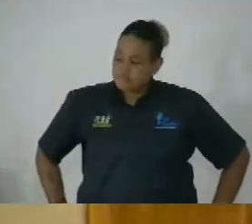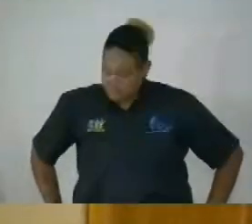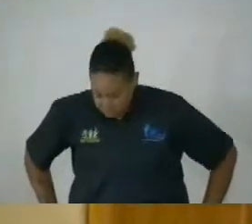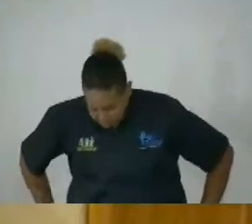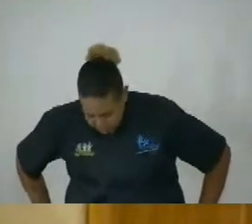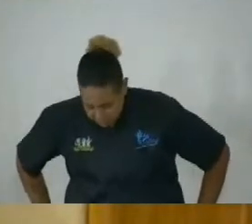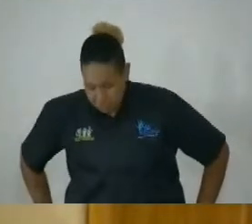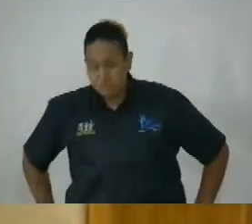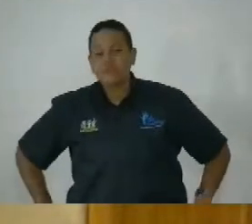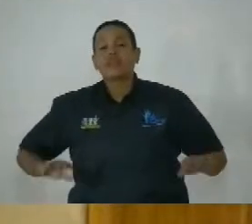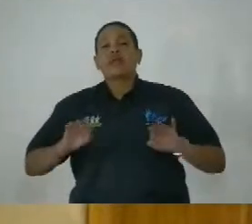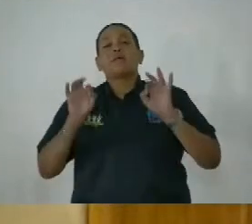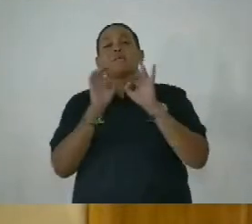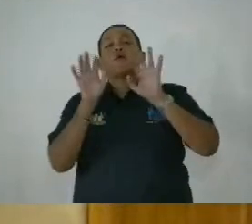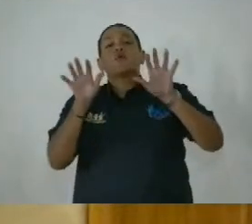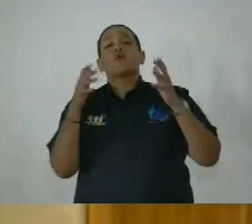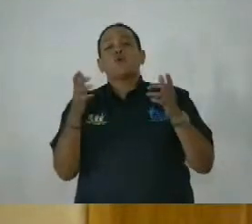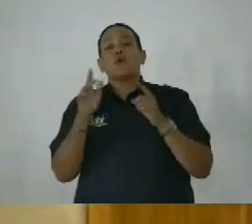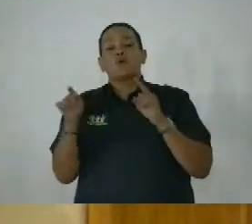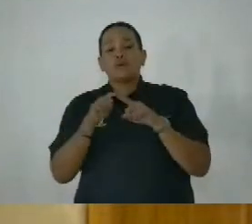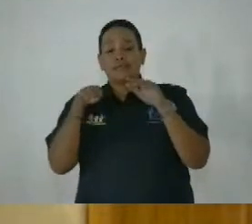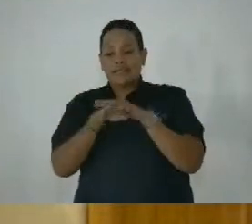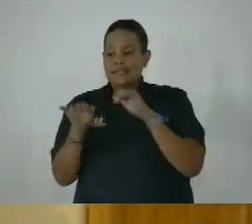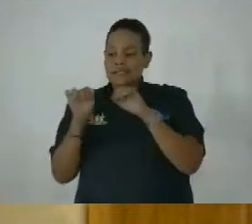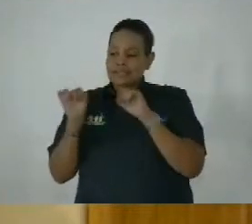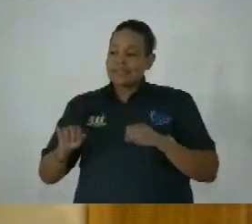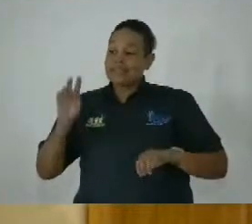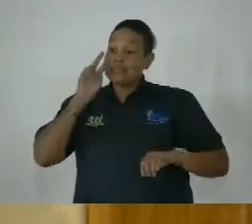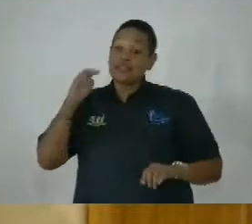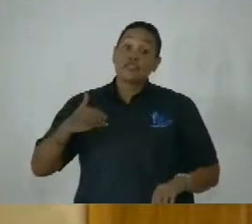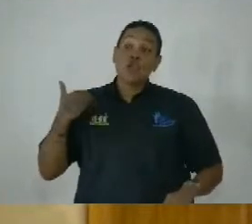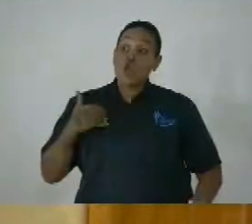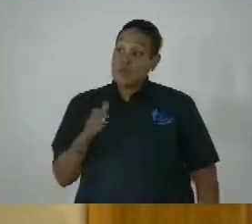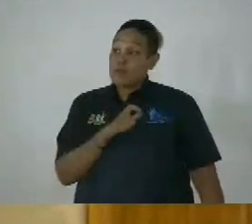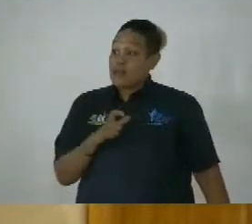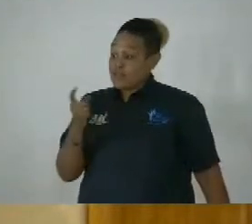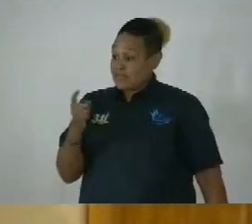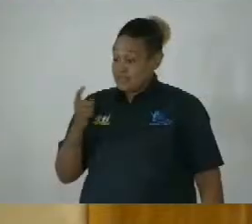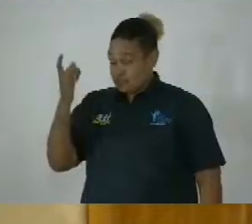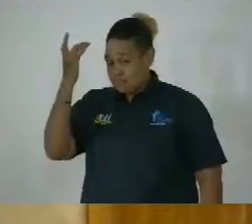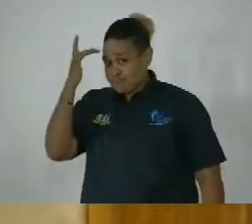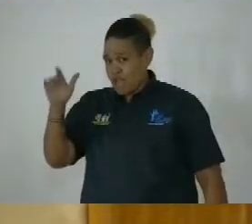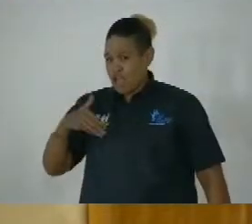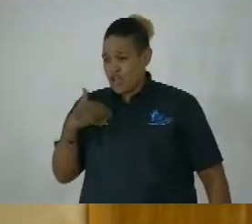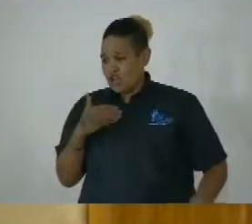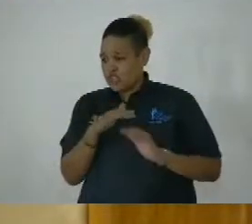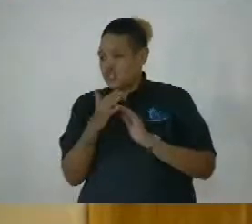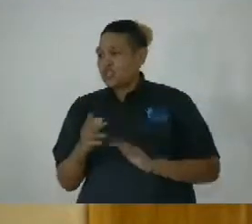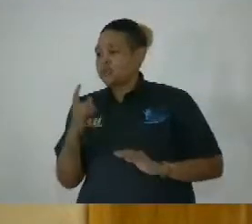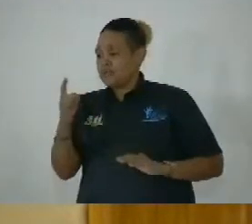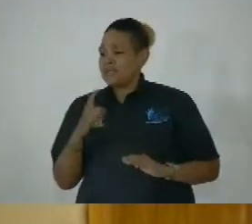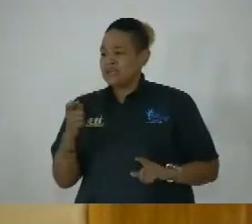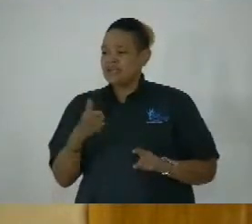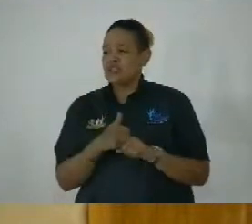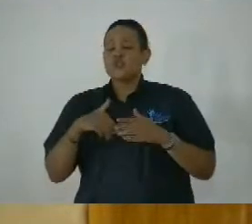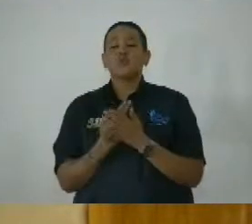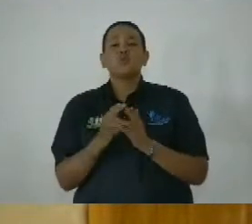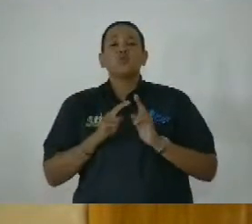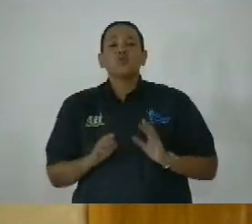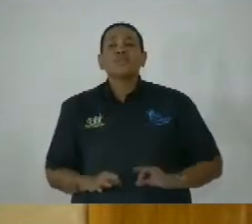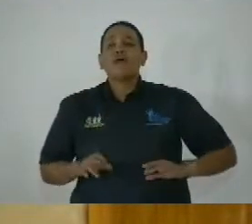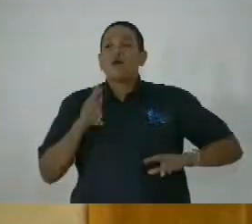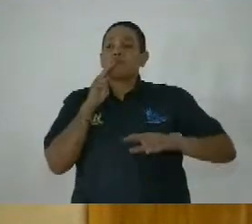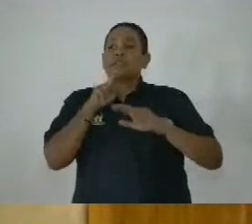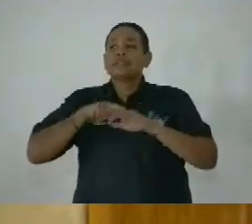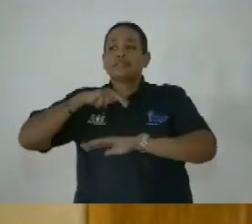It's important to Mr. Speaker, so when you go into a station now, you'll see a young officer, a bright young Jamaican, a new uniform, sitting